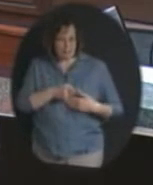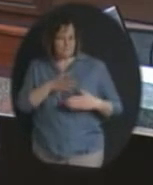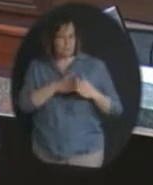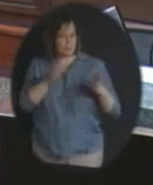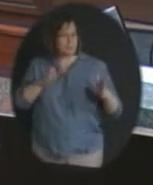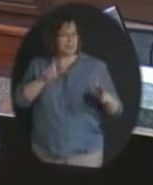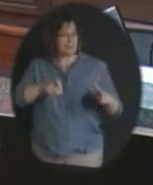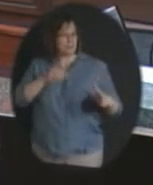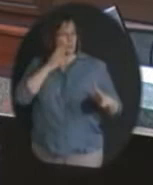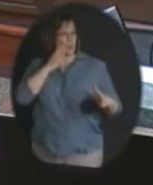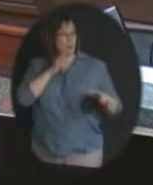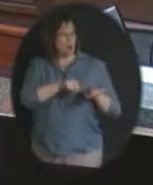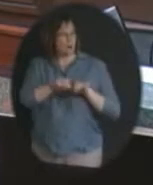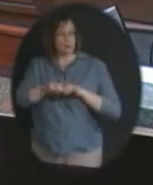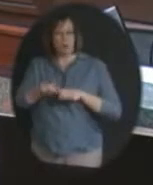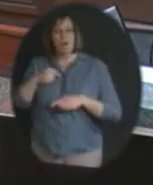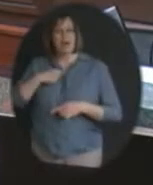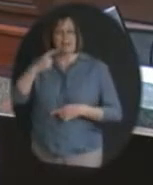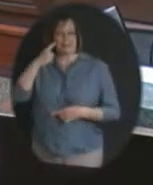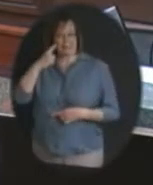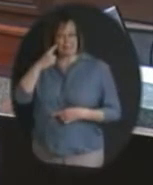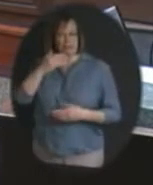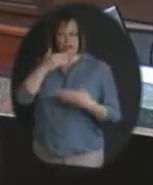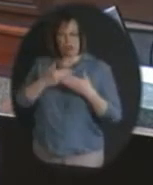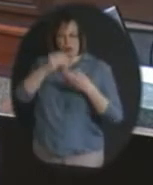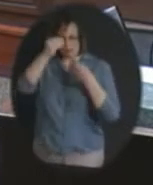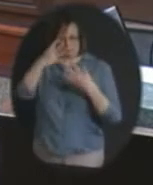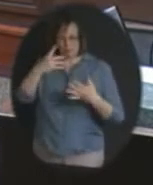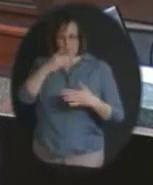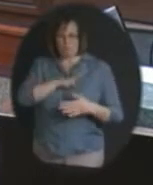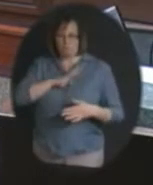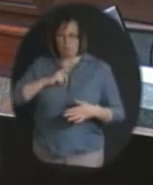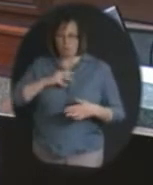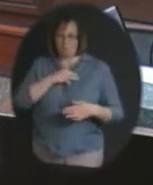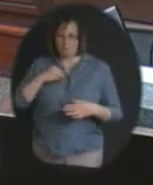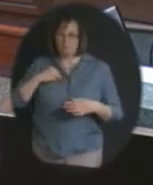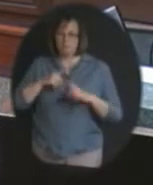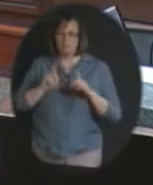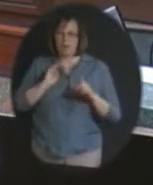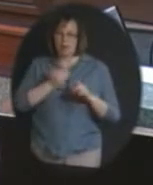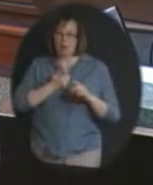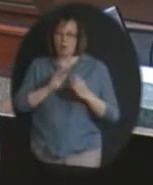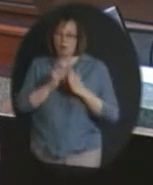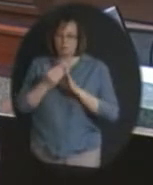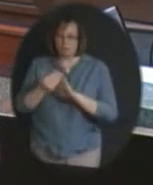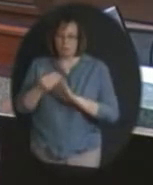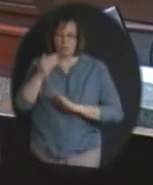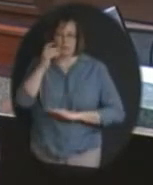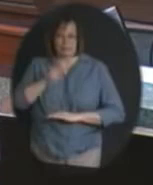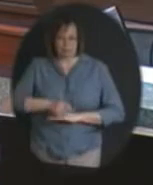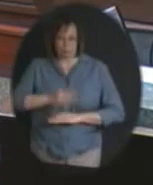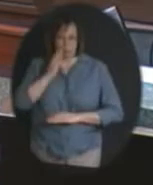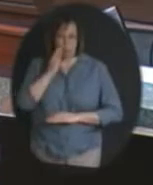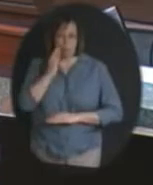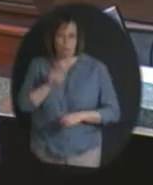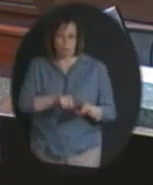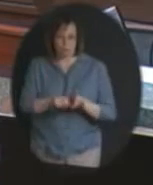needs to know that as well. And that's why I think this is good information for board members, but our community needs to know this as